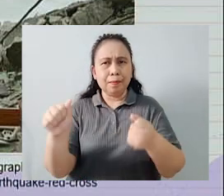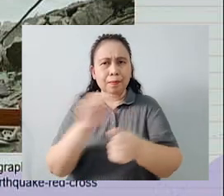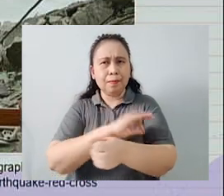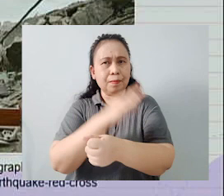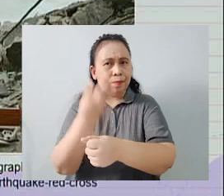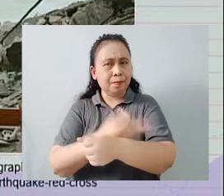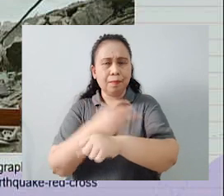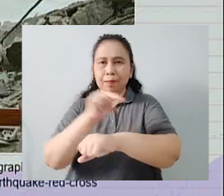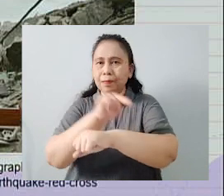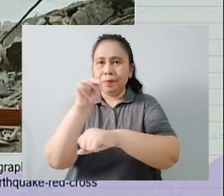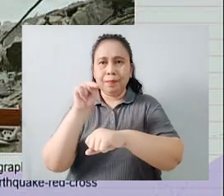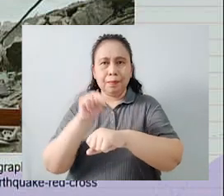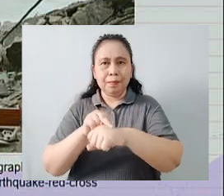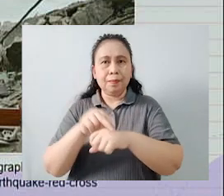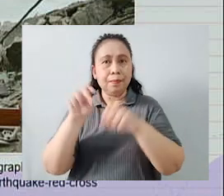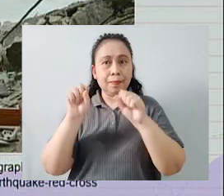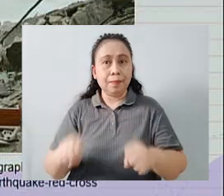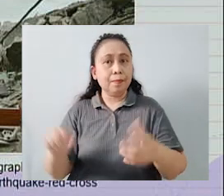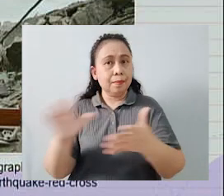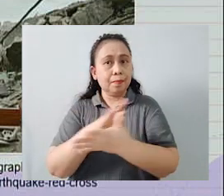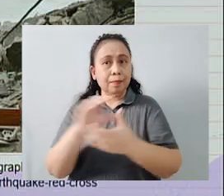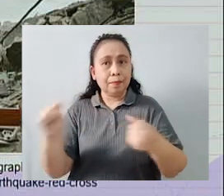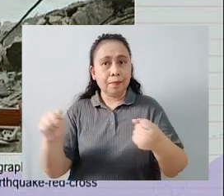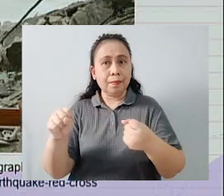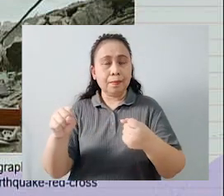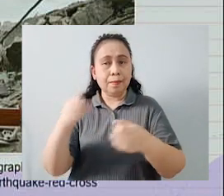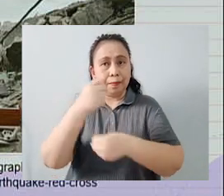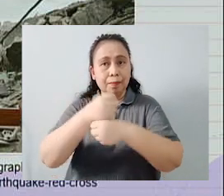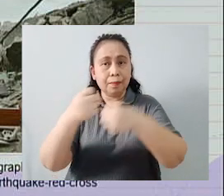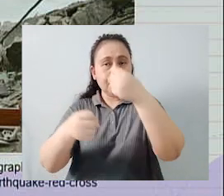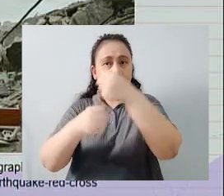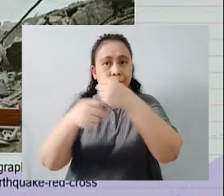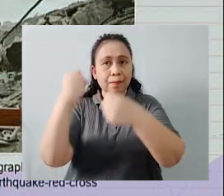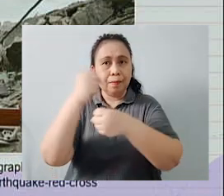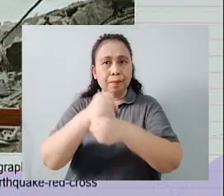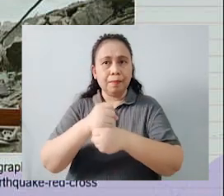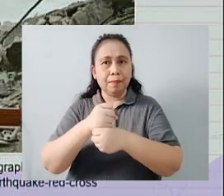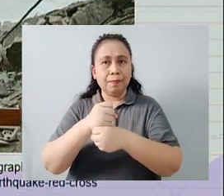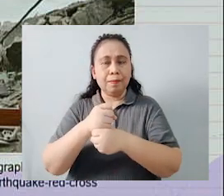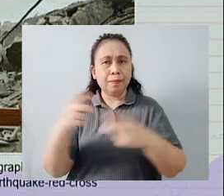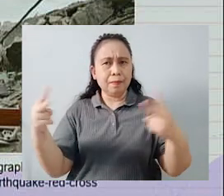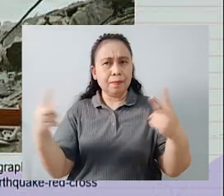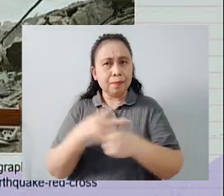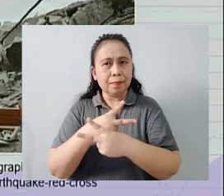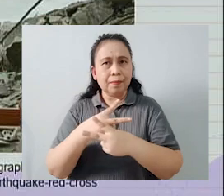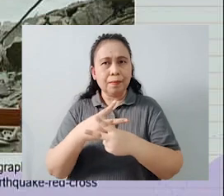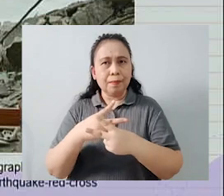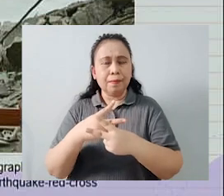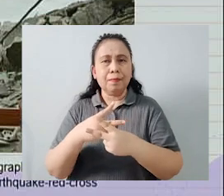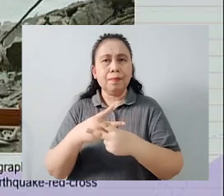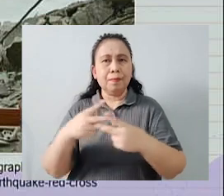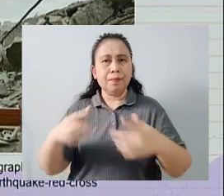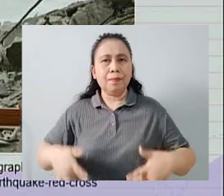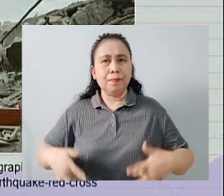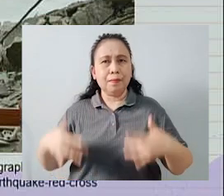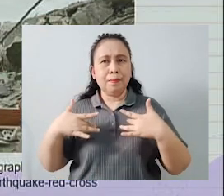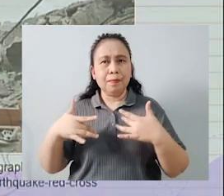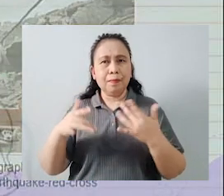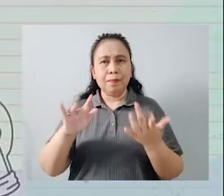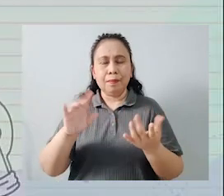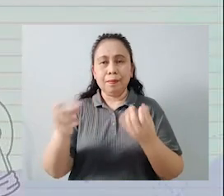of nature. It can decimate properties, structures, and much worse, the lives of many